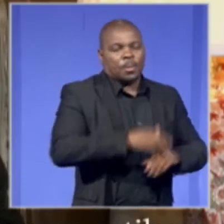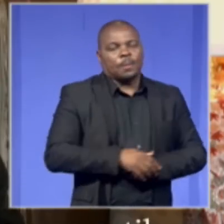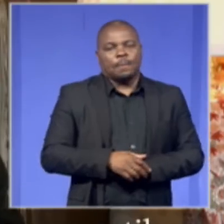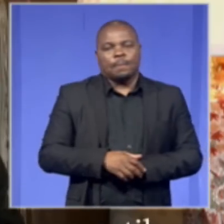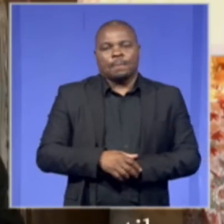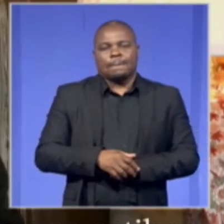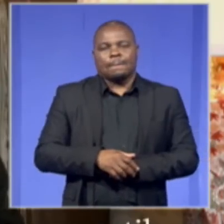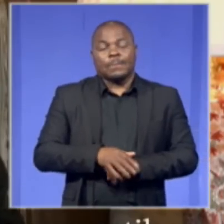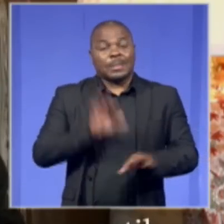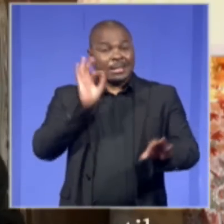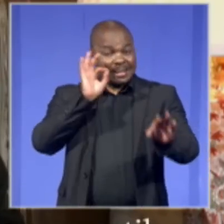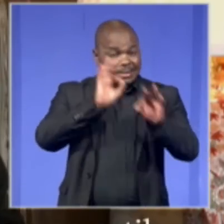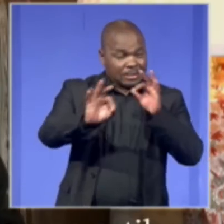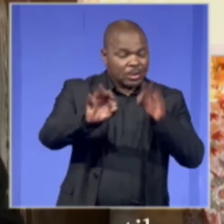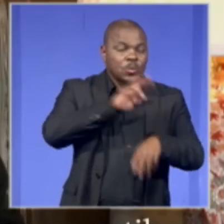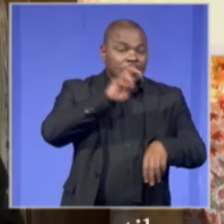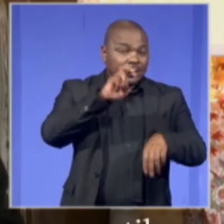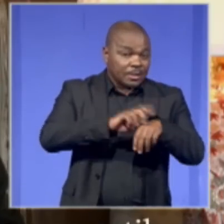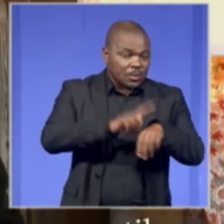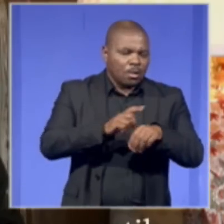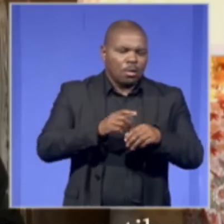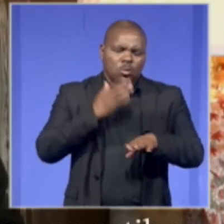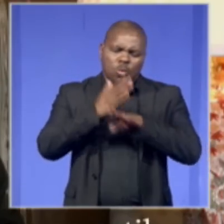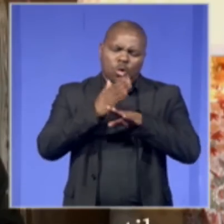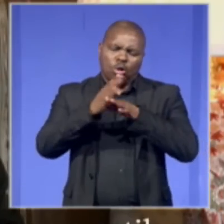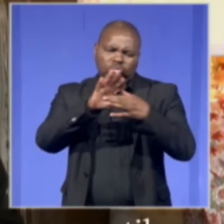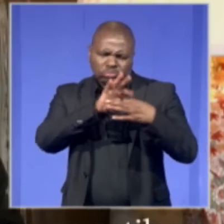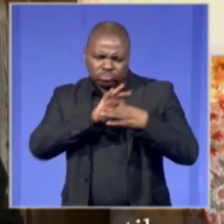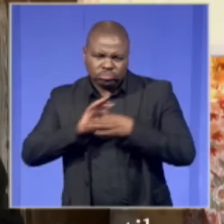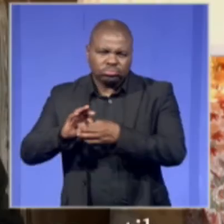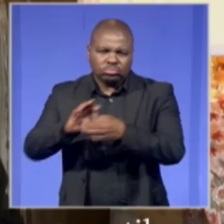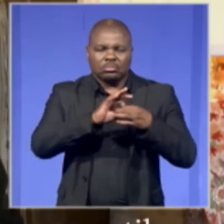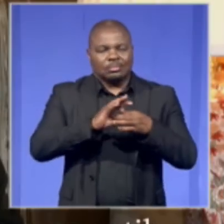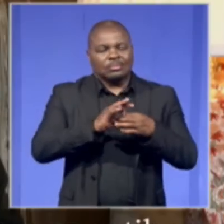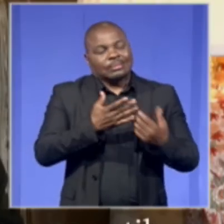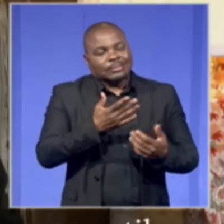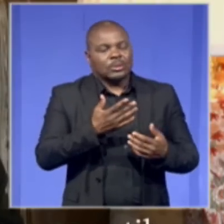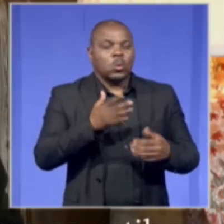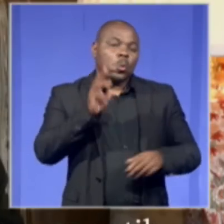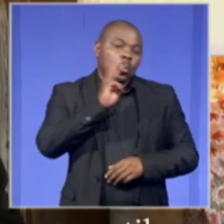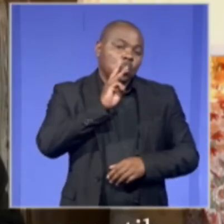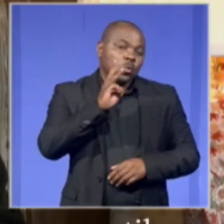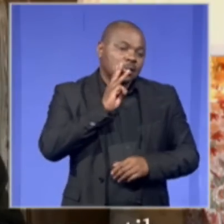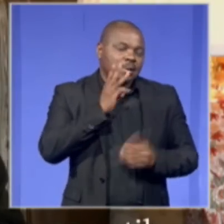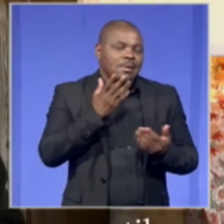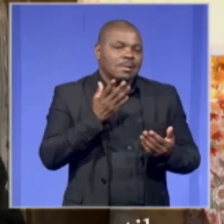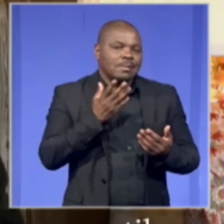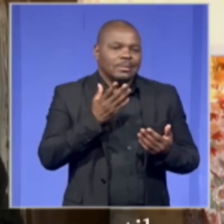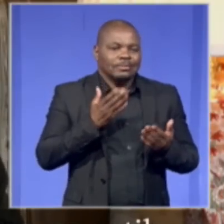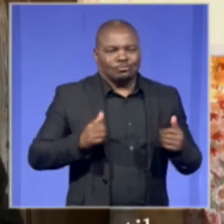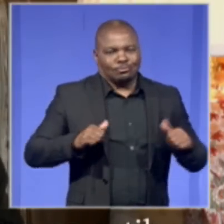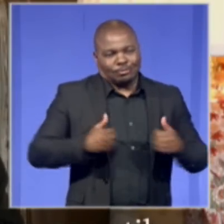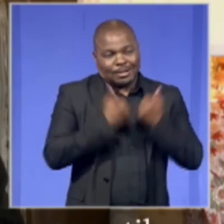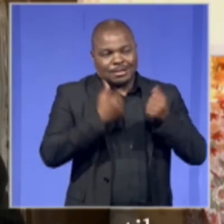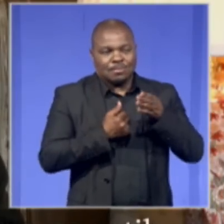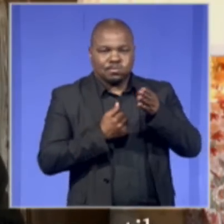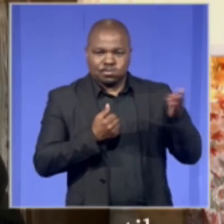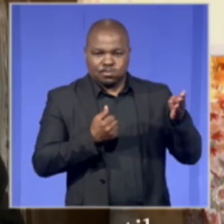need to continue to work together to address the severe water supply challenges that have